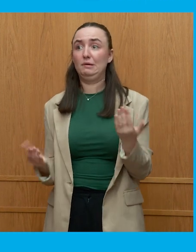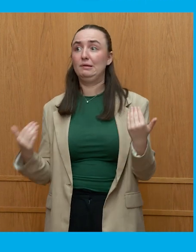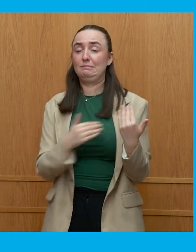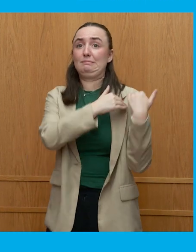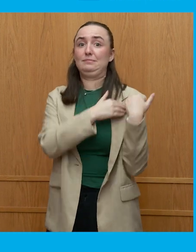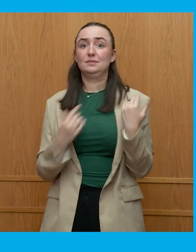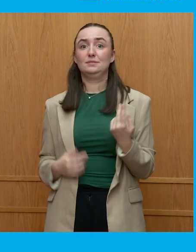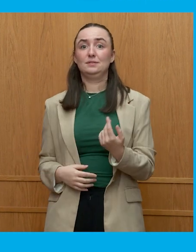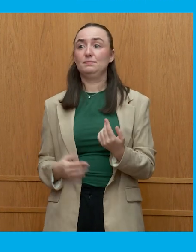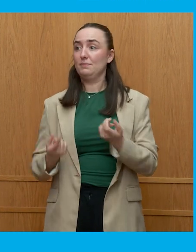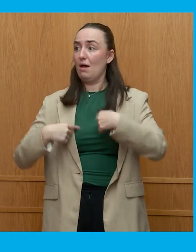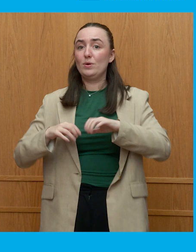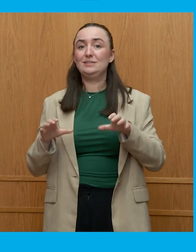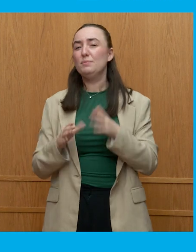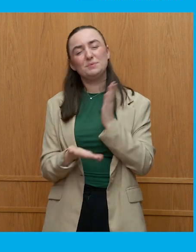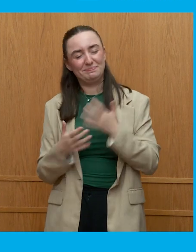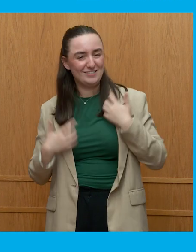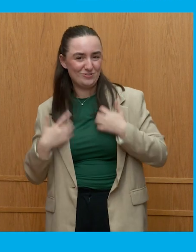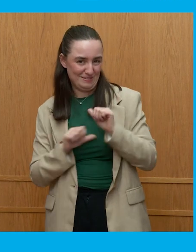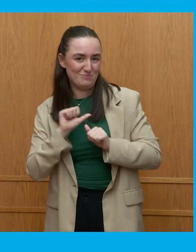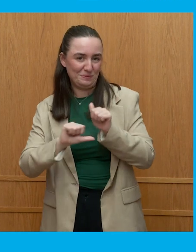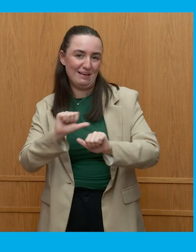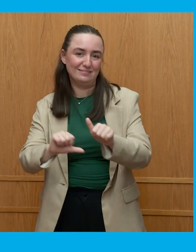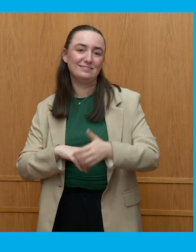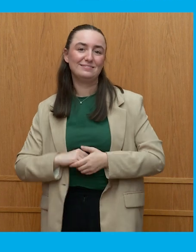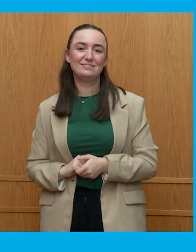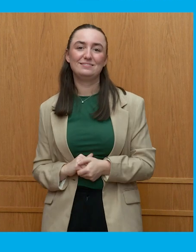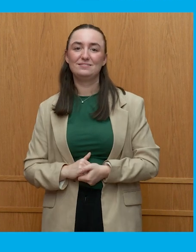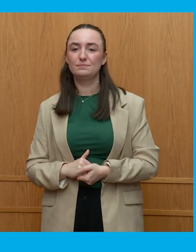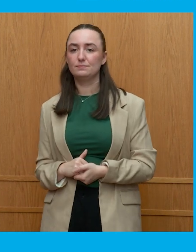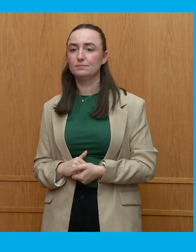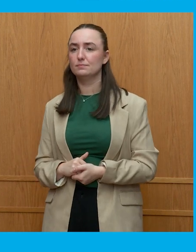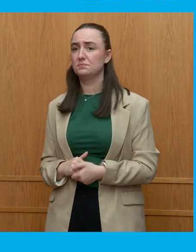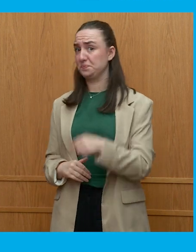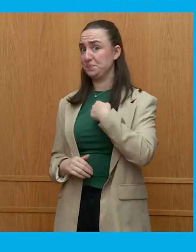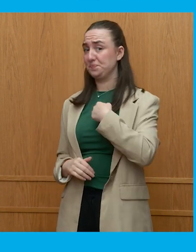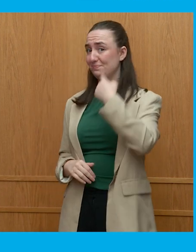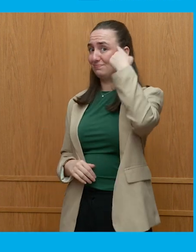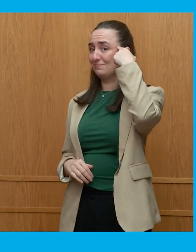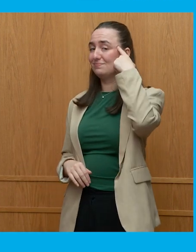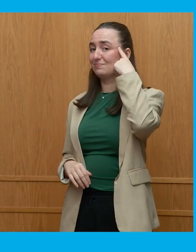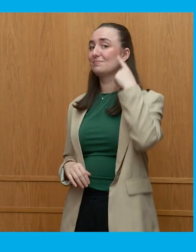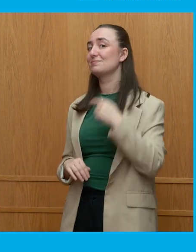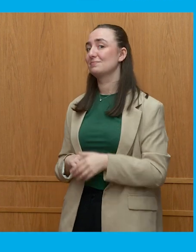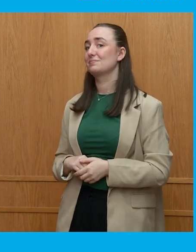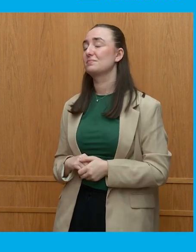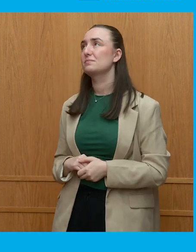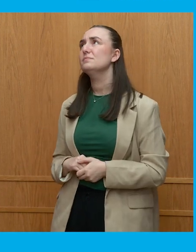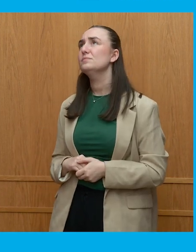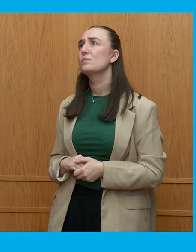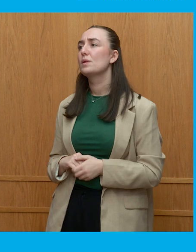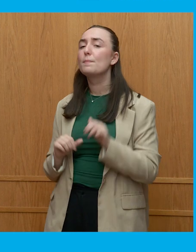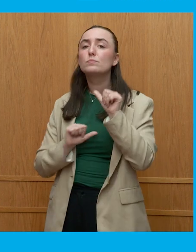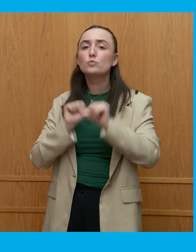it was a very interesting process, actually. It was interesting. I think that Progress Group did